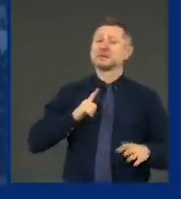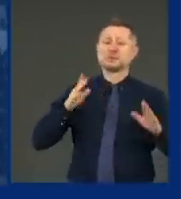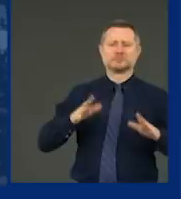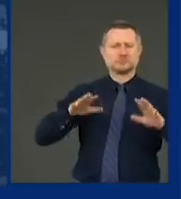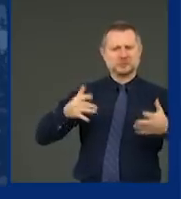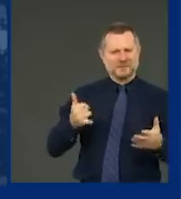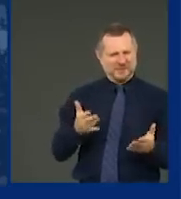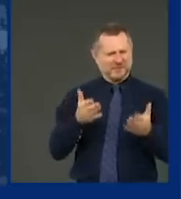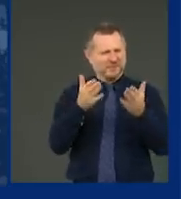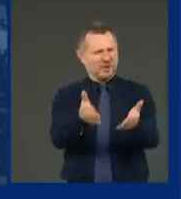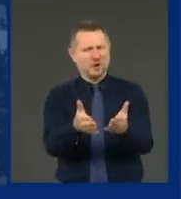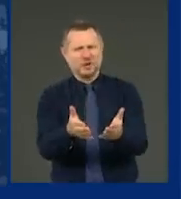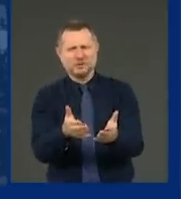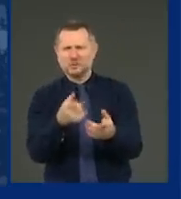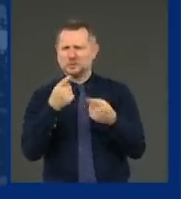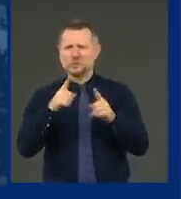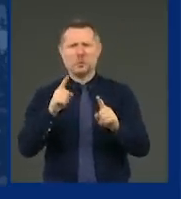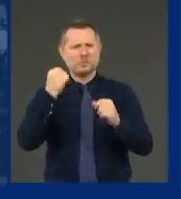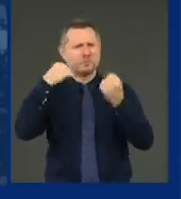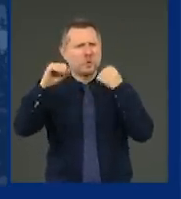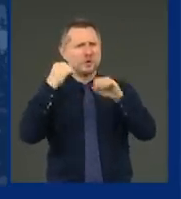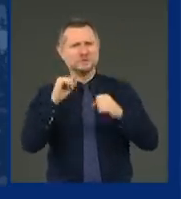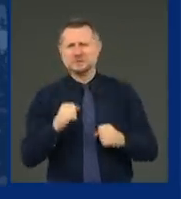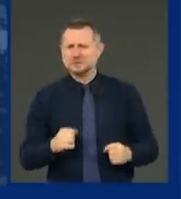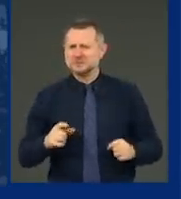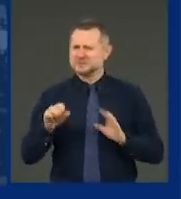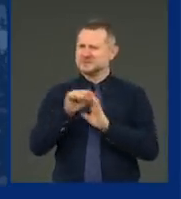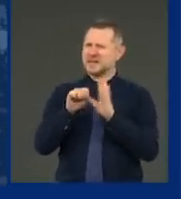state legislators, last night,